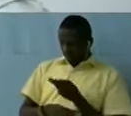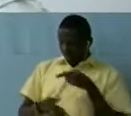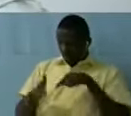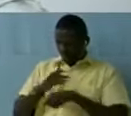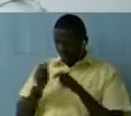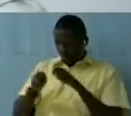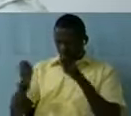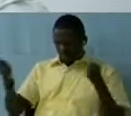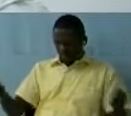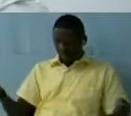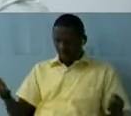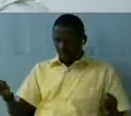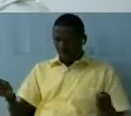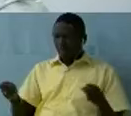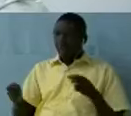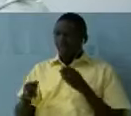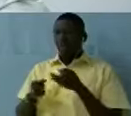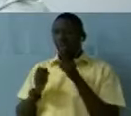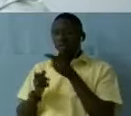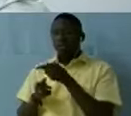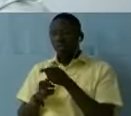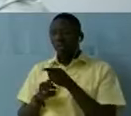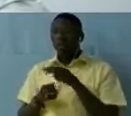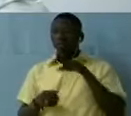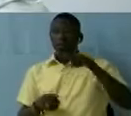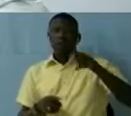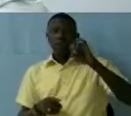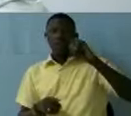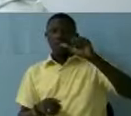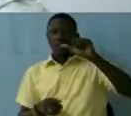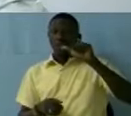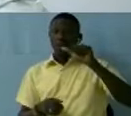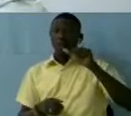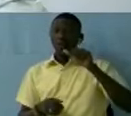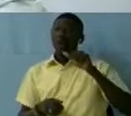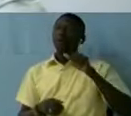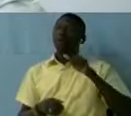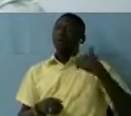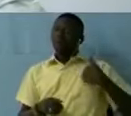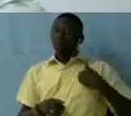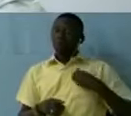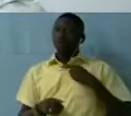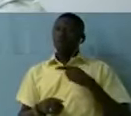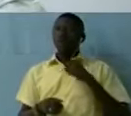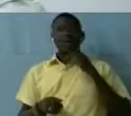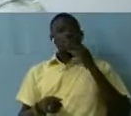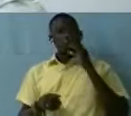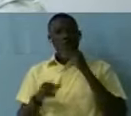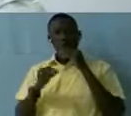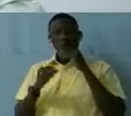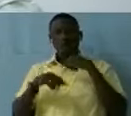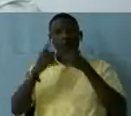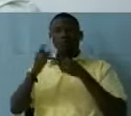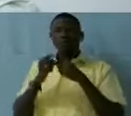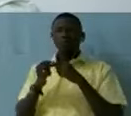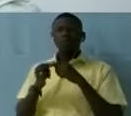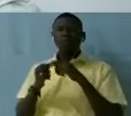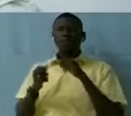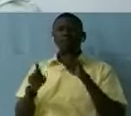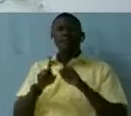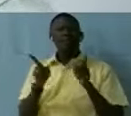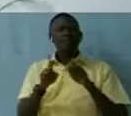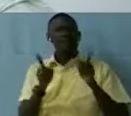officials are concerned about saying things before this commission which may be used against them in their trial. Nin